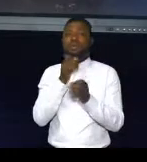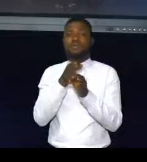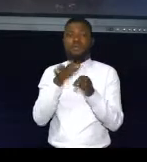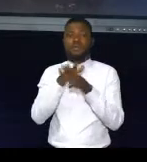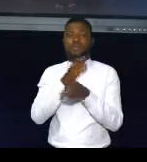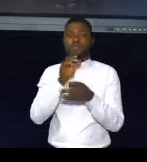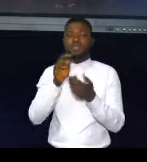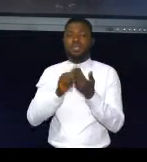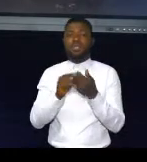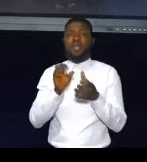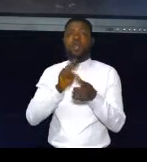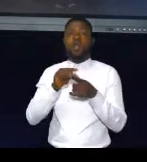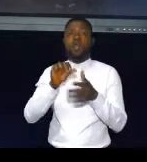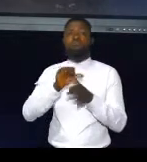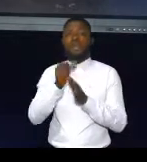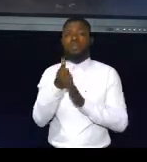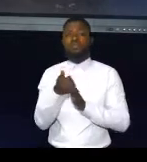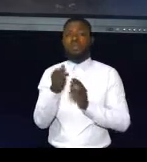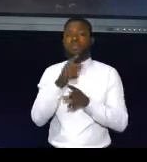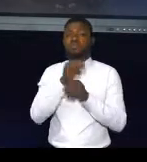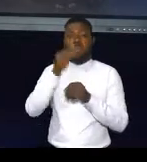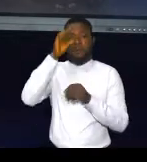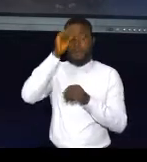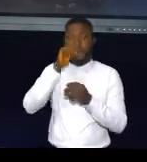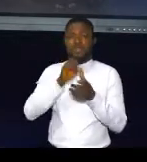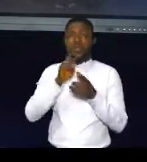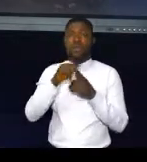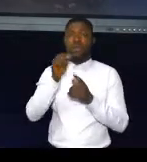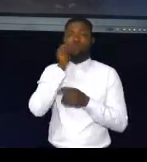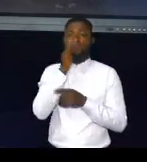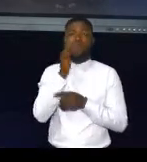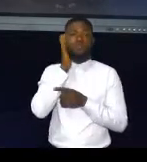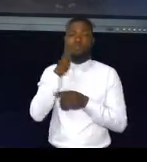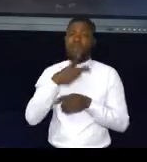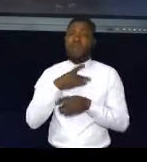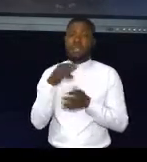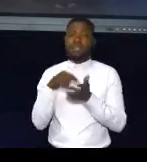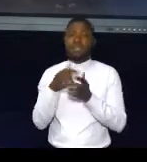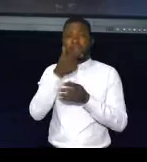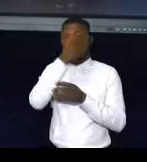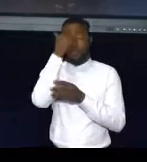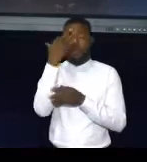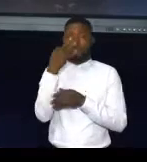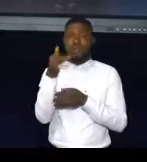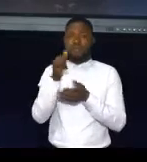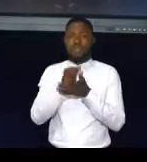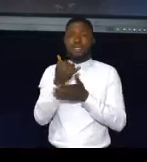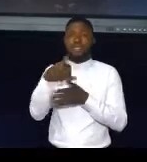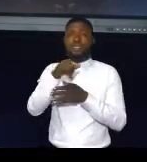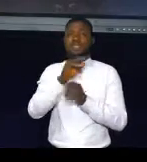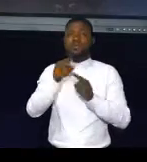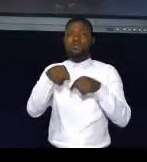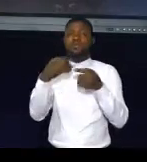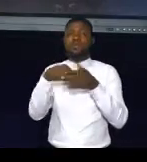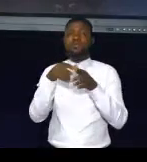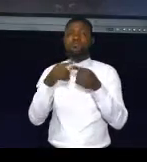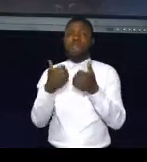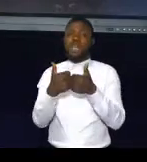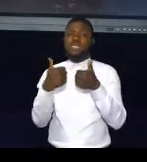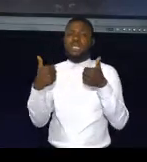unfaithfulness or adultery is a problem. No man or no woman will like this, and because of that, they